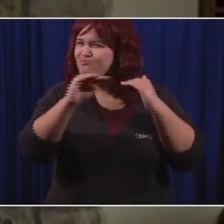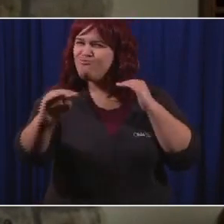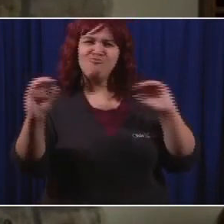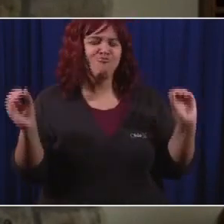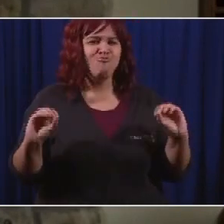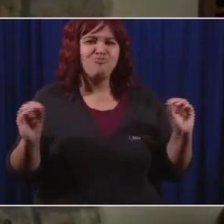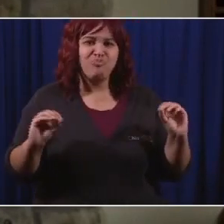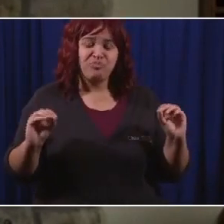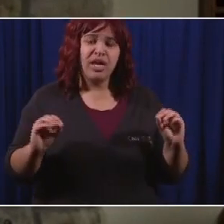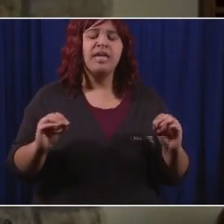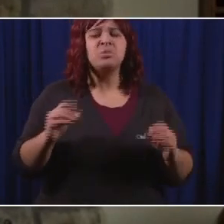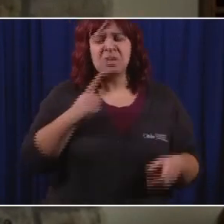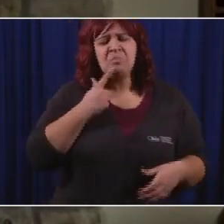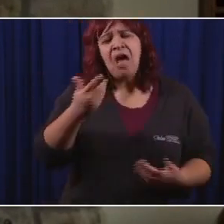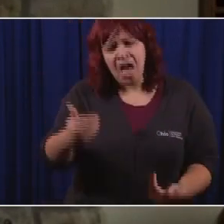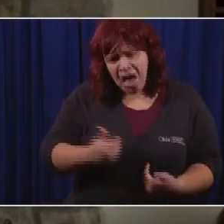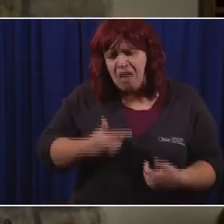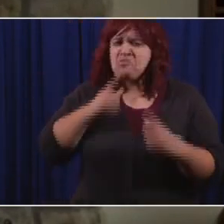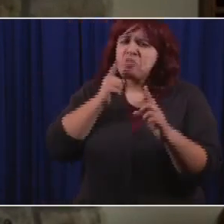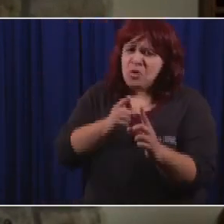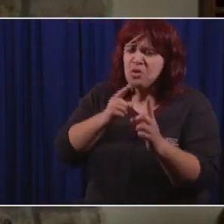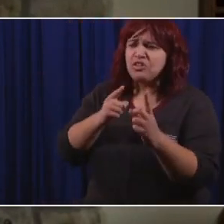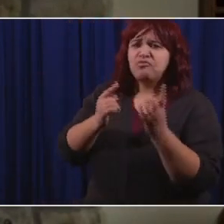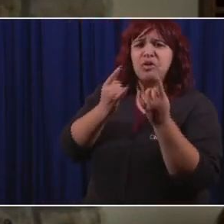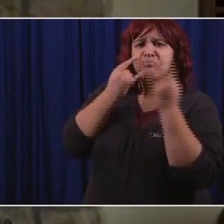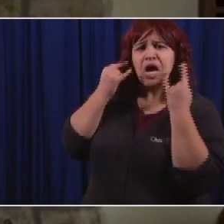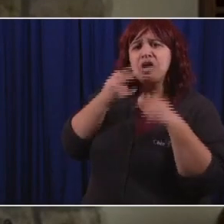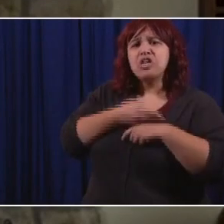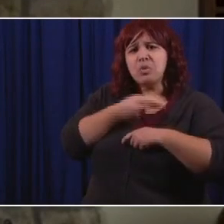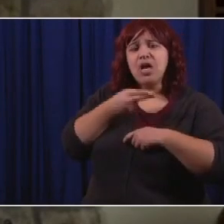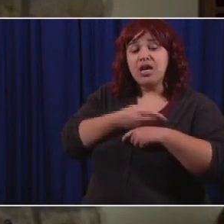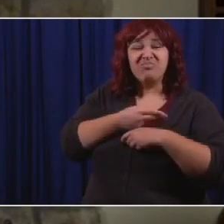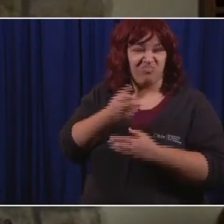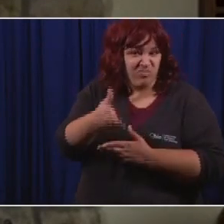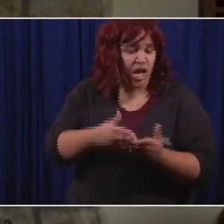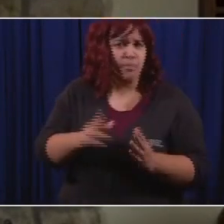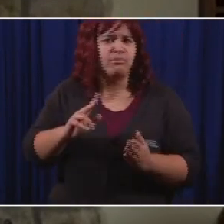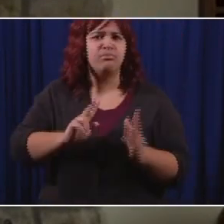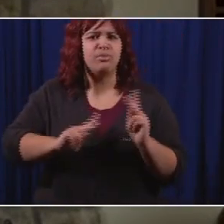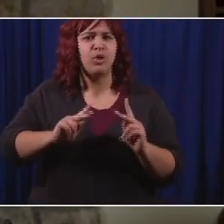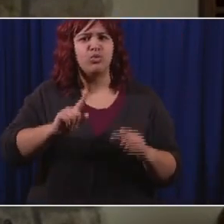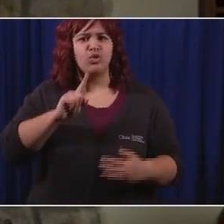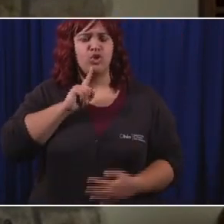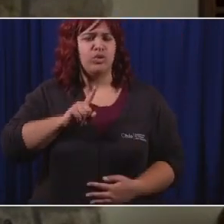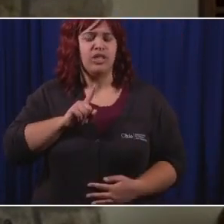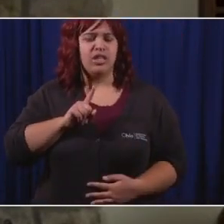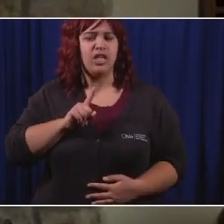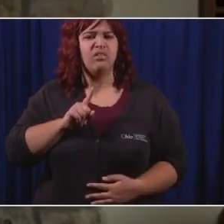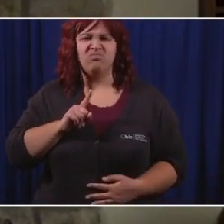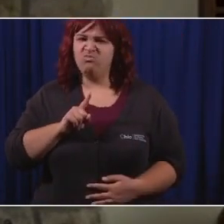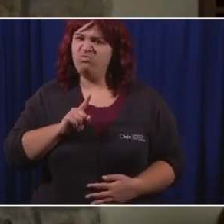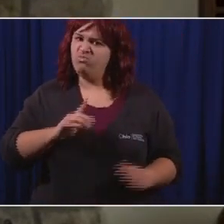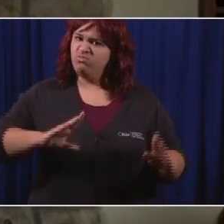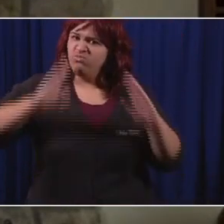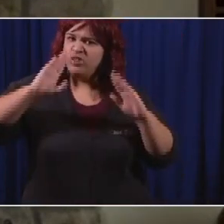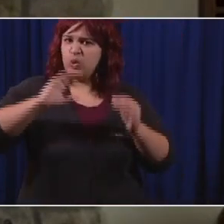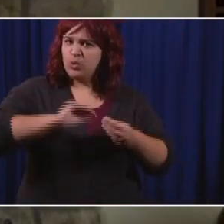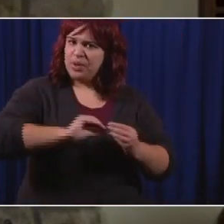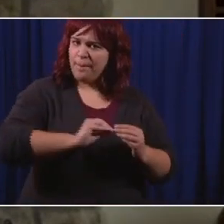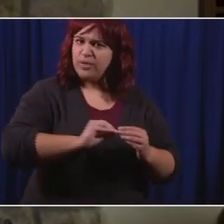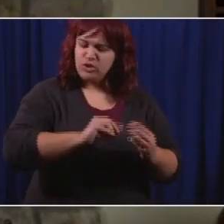people do like to, very seriously look at the numbers for themselves. So what would signal a plateau? What are we shooting